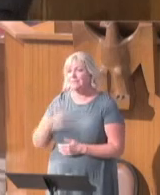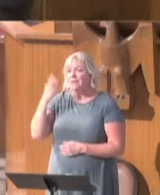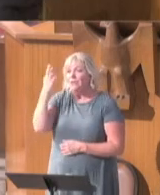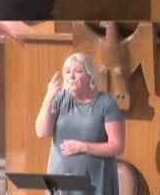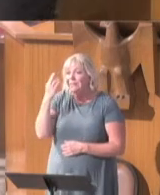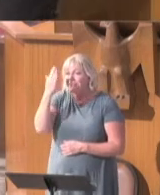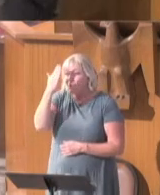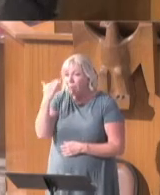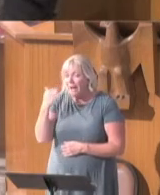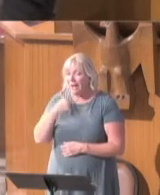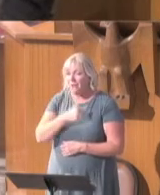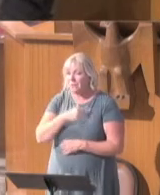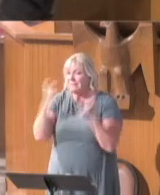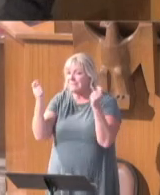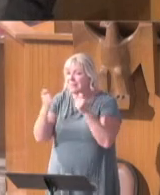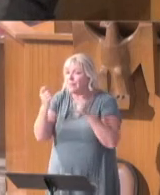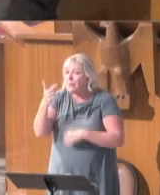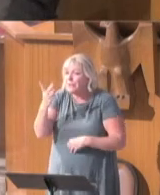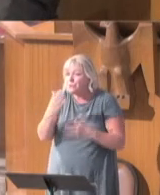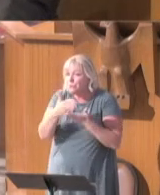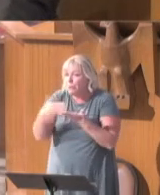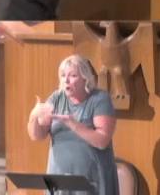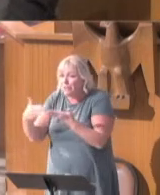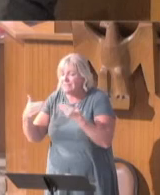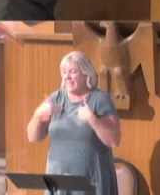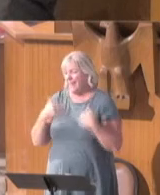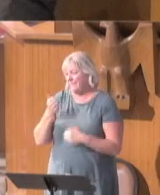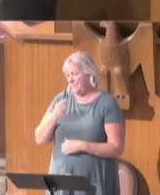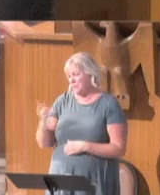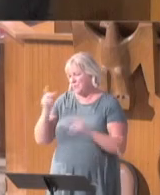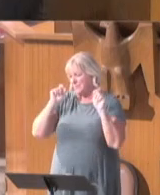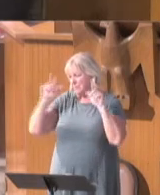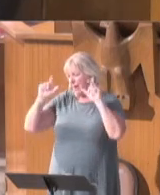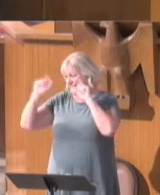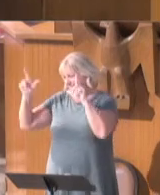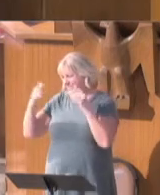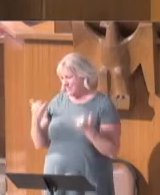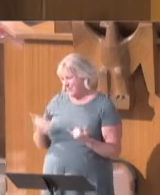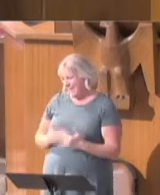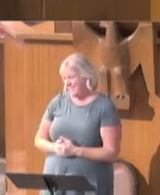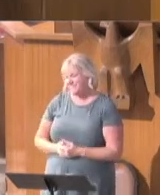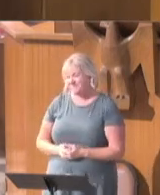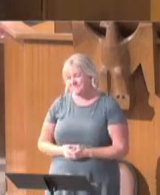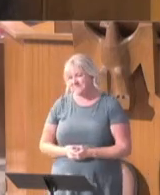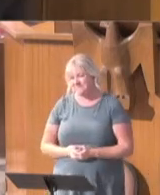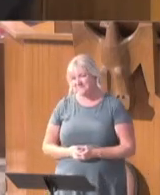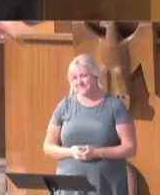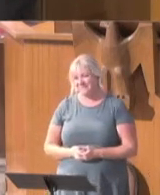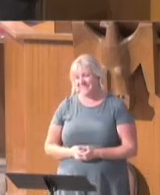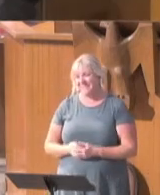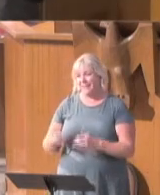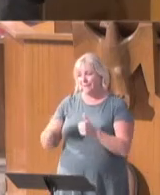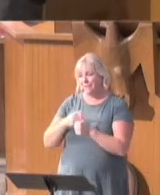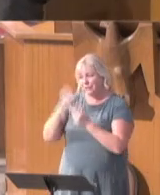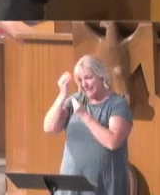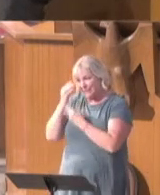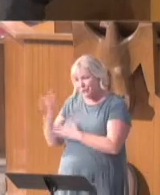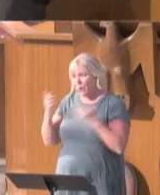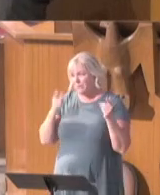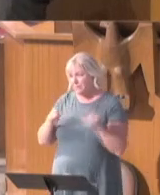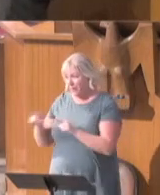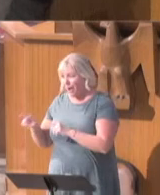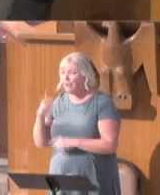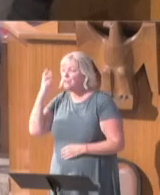have to do this in two parts is because we have a few surprises for you today, and we want to let you know what's going on, and then you'll realize why we're going to celebrate